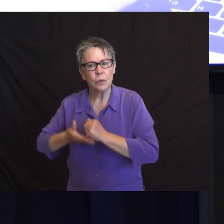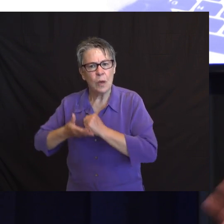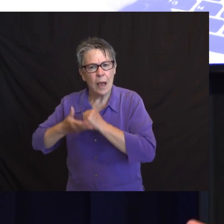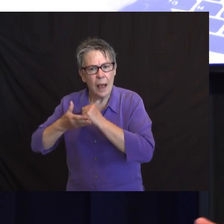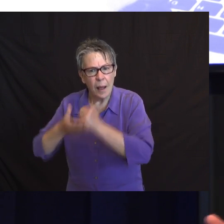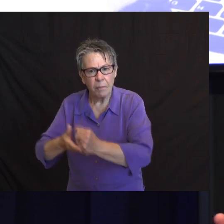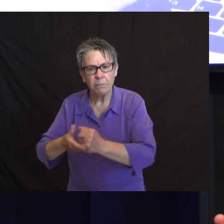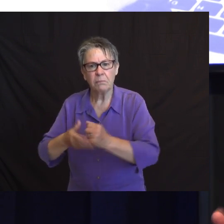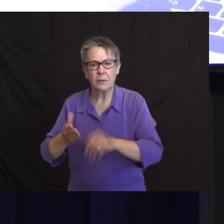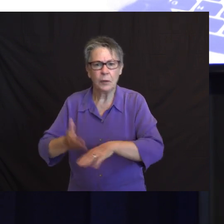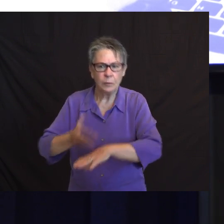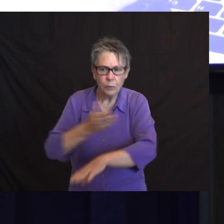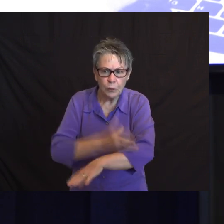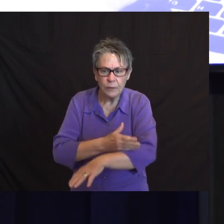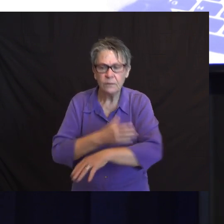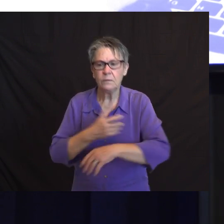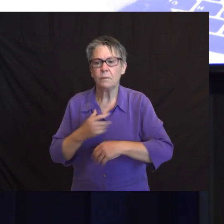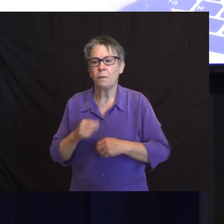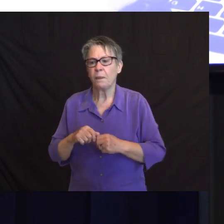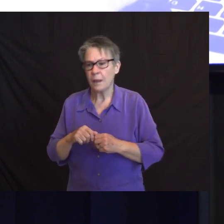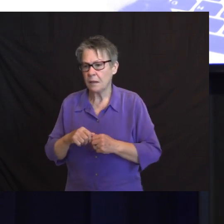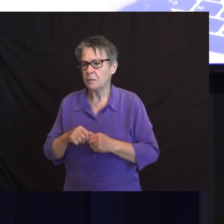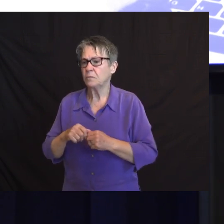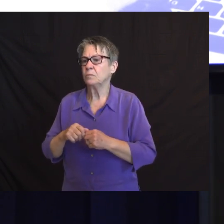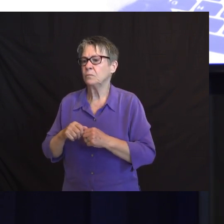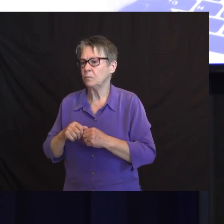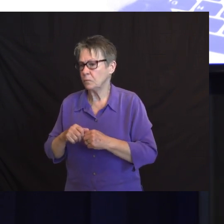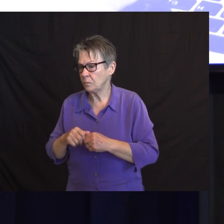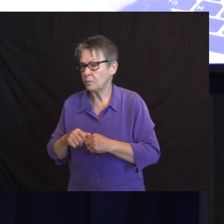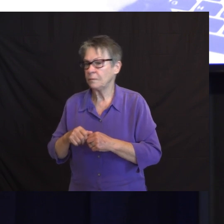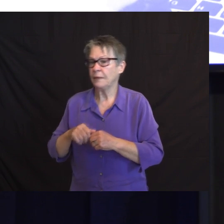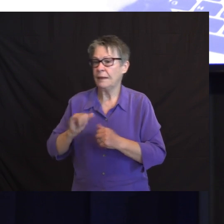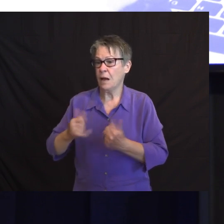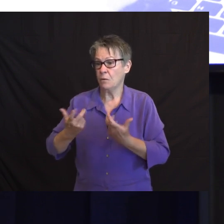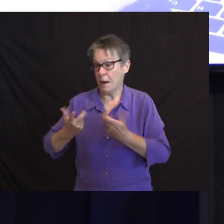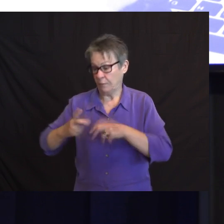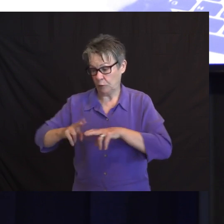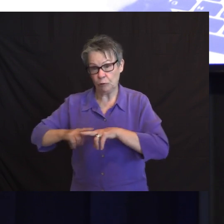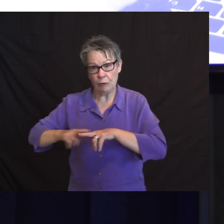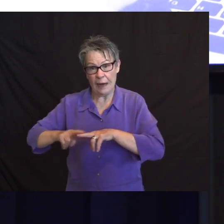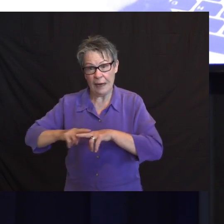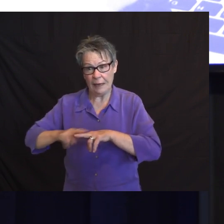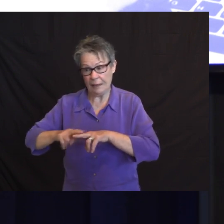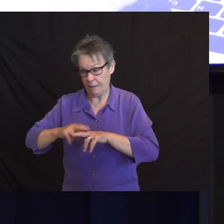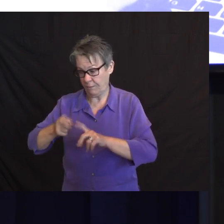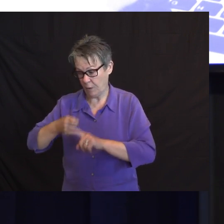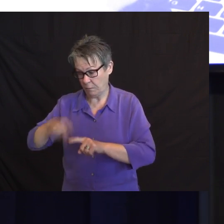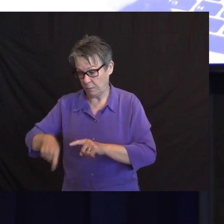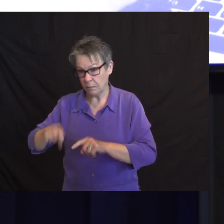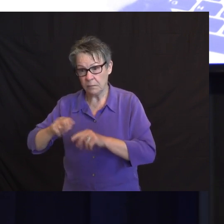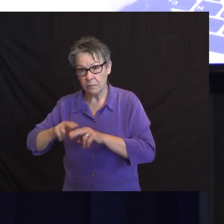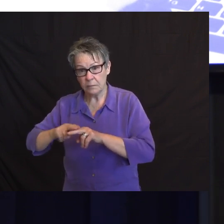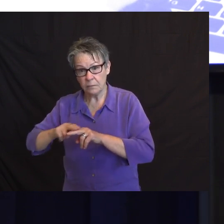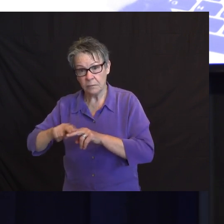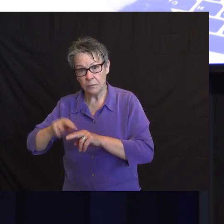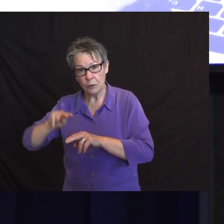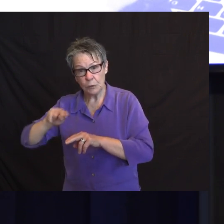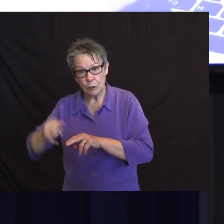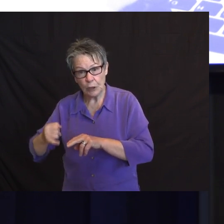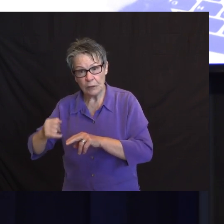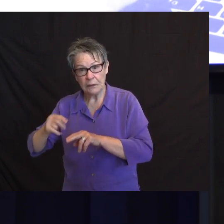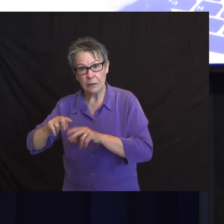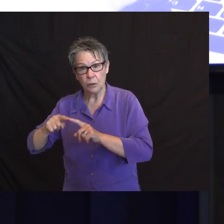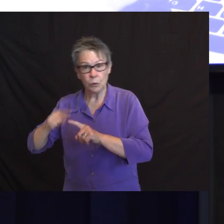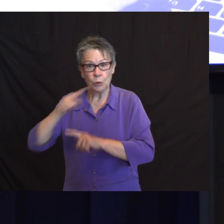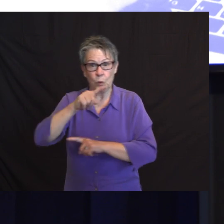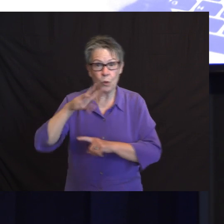Jersey to Washington than comes up. So investing in transit, not only does it help fair and equitable for a lot of the people who